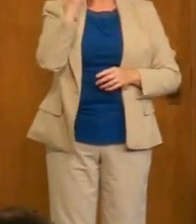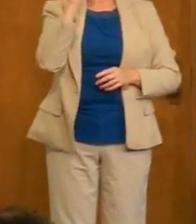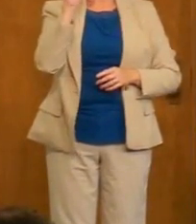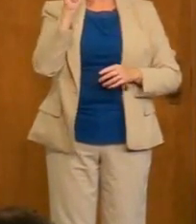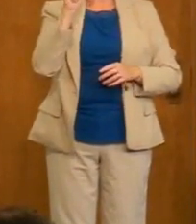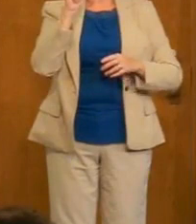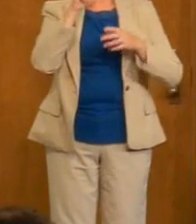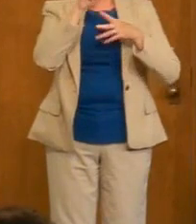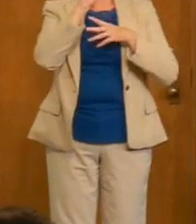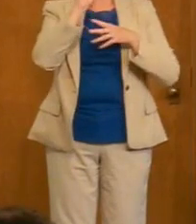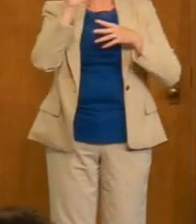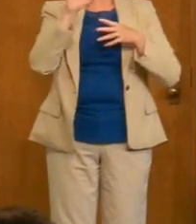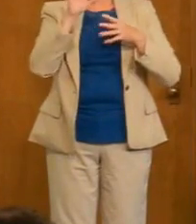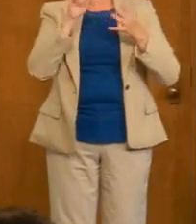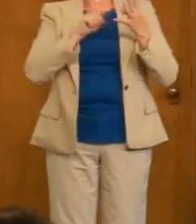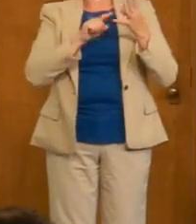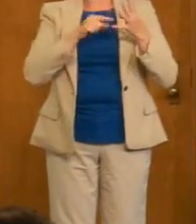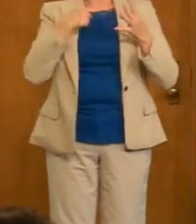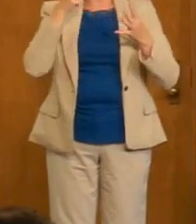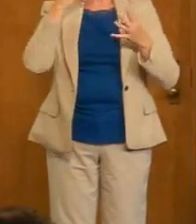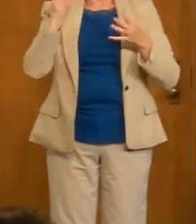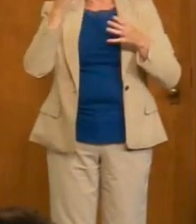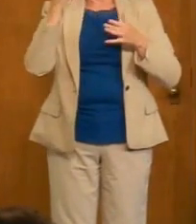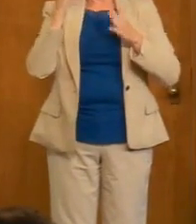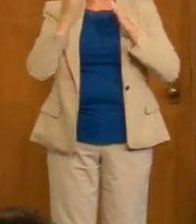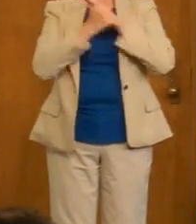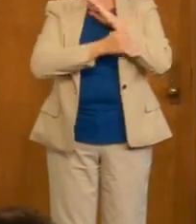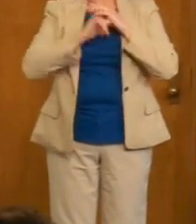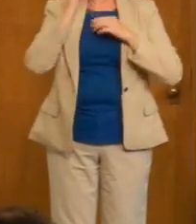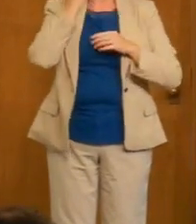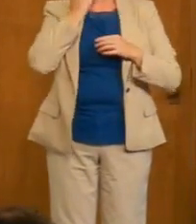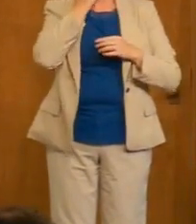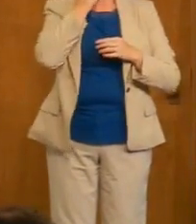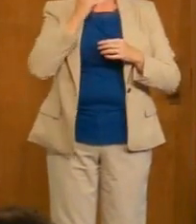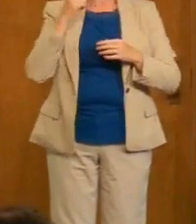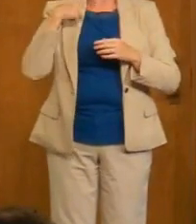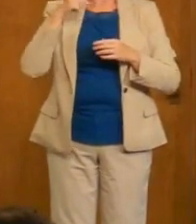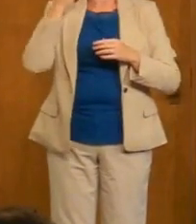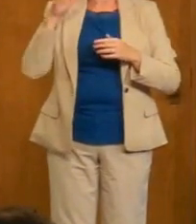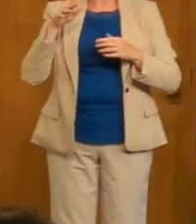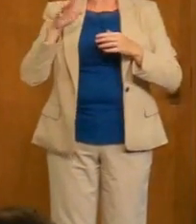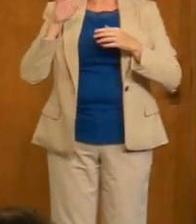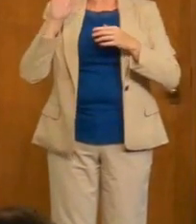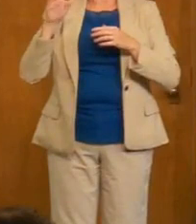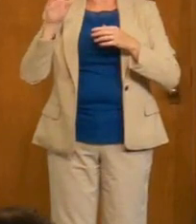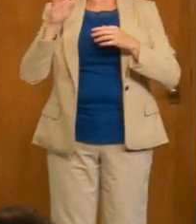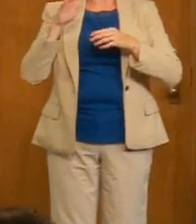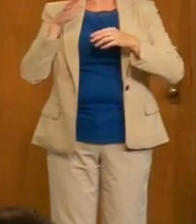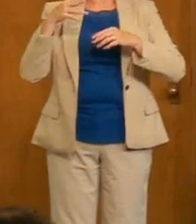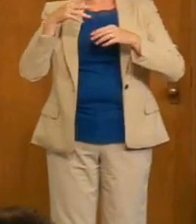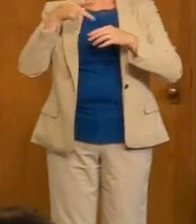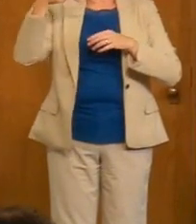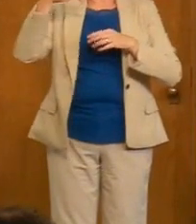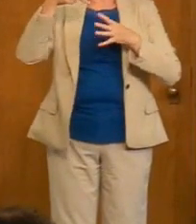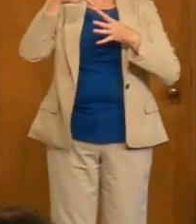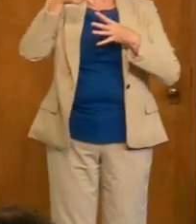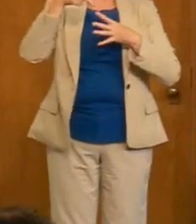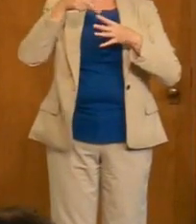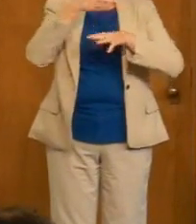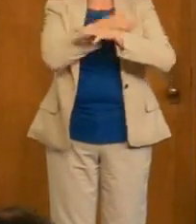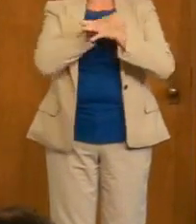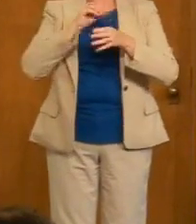COVID. Whether it was as Premier has already outlined, the cohorting of staff per single facility to